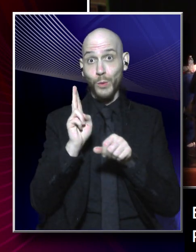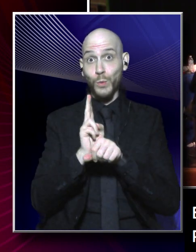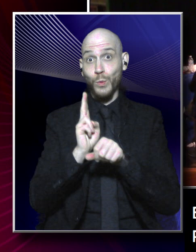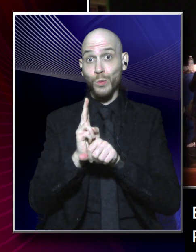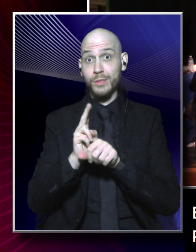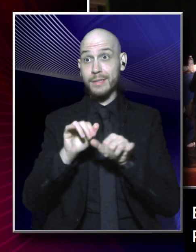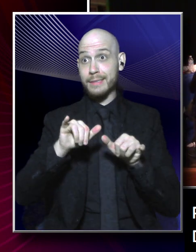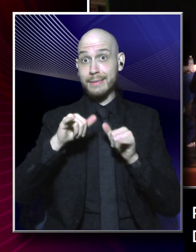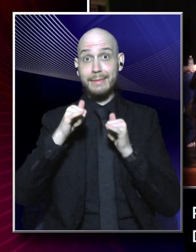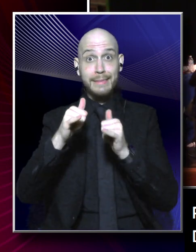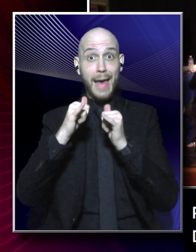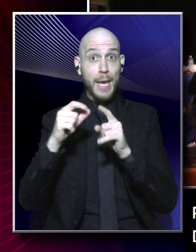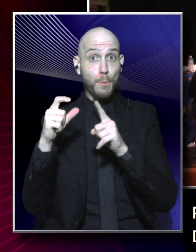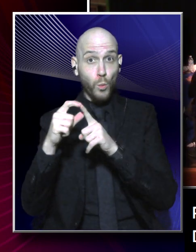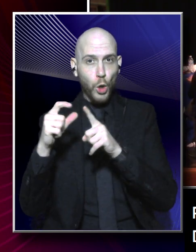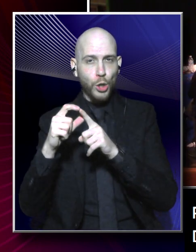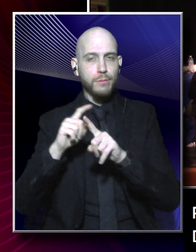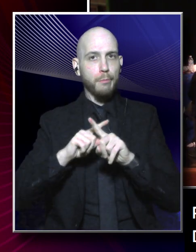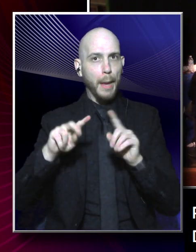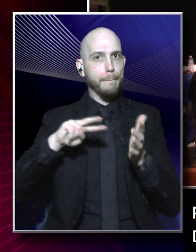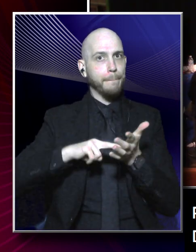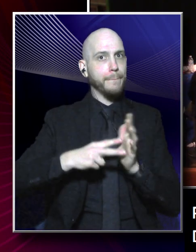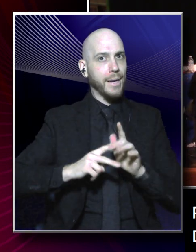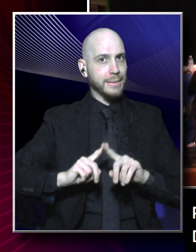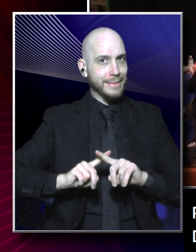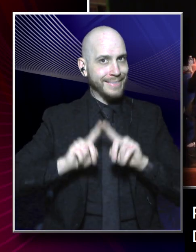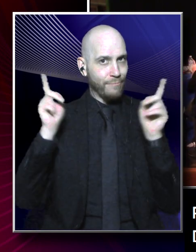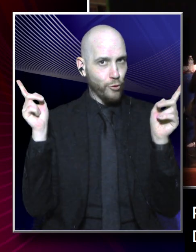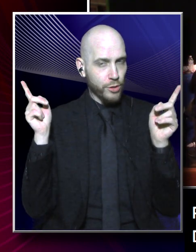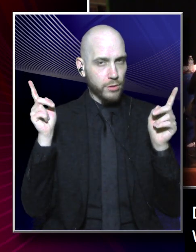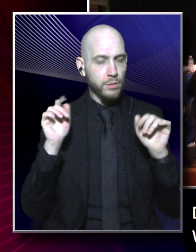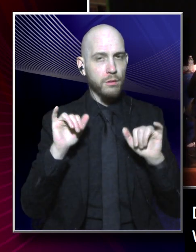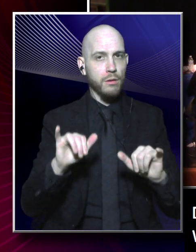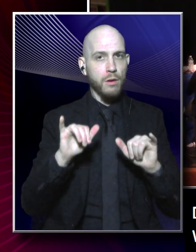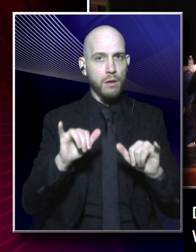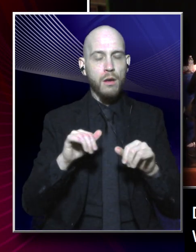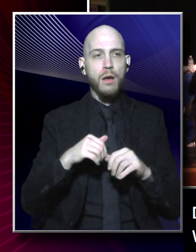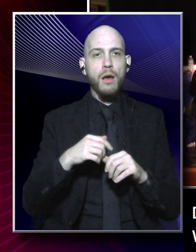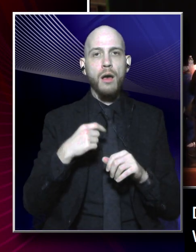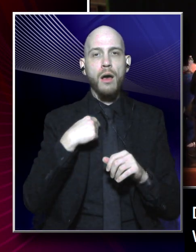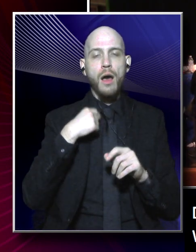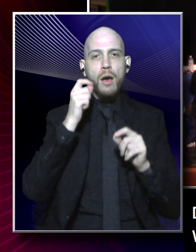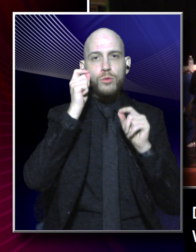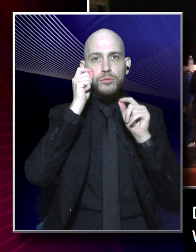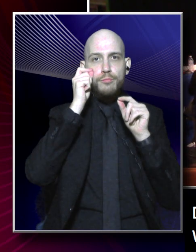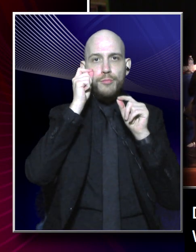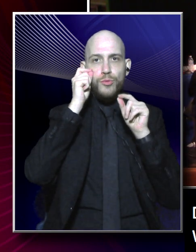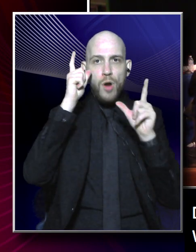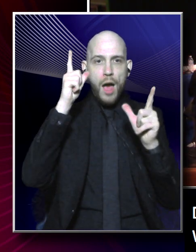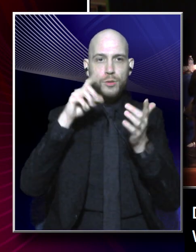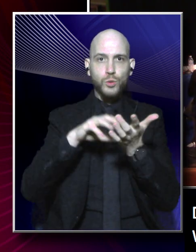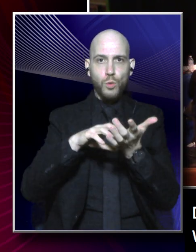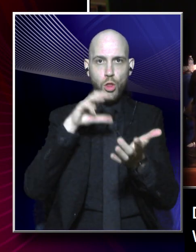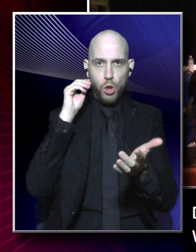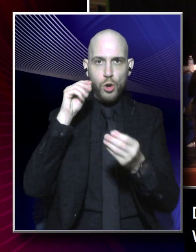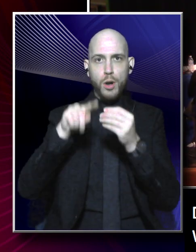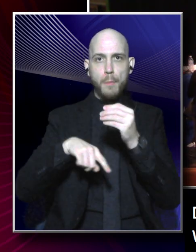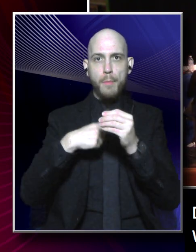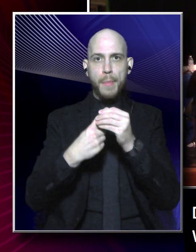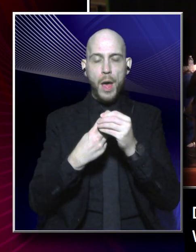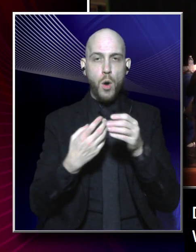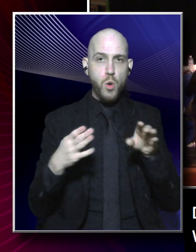So, I mean, I'll just tell you, I was surprised to get an opinion about closing or eliminating residential services for